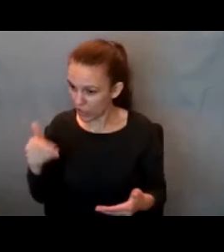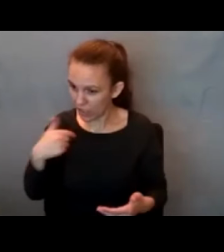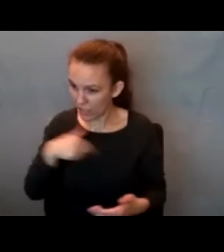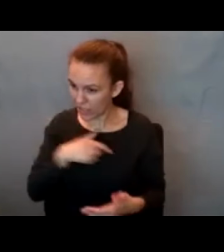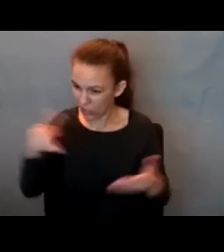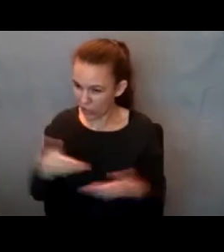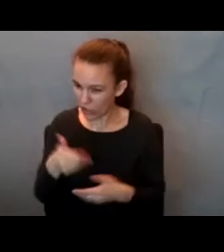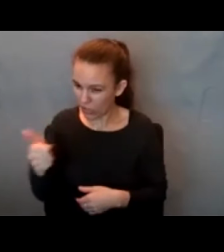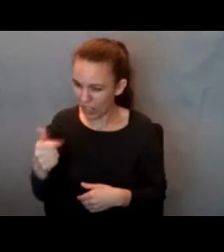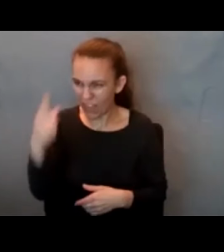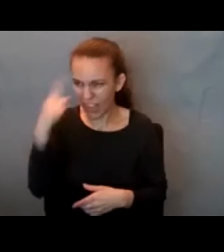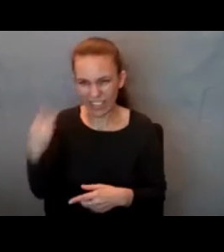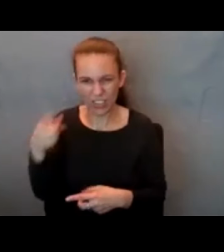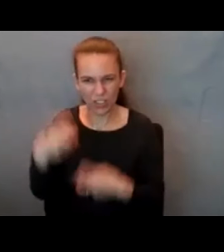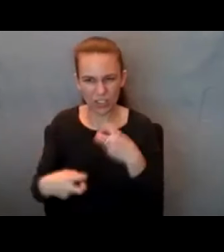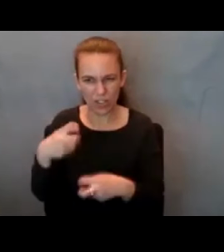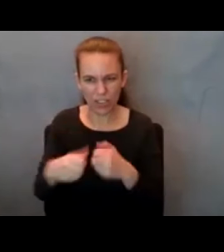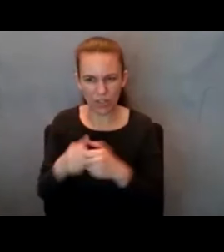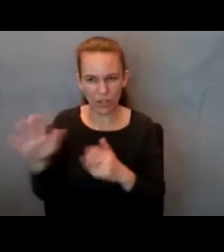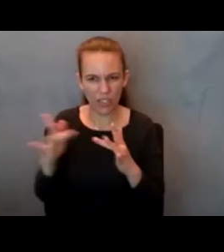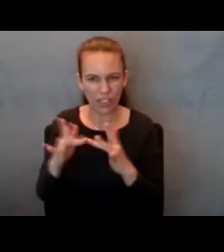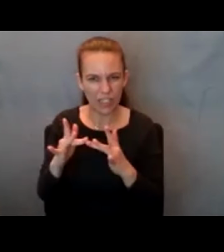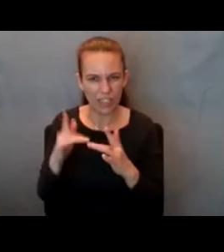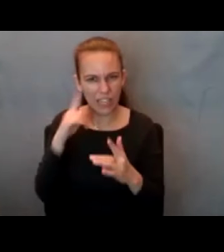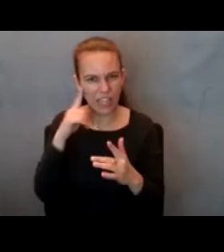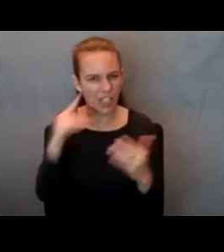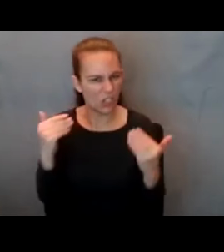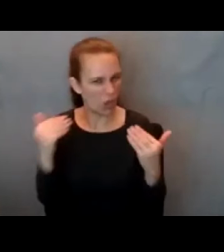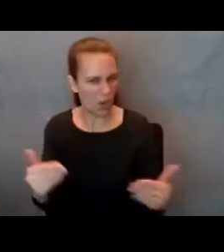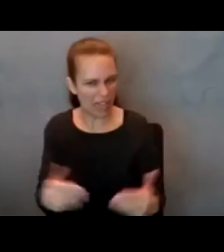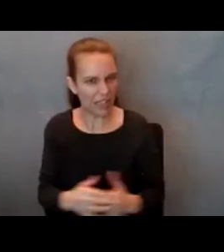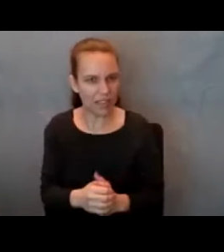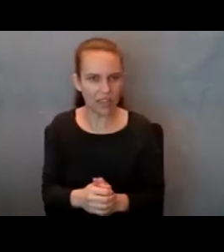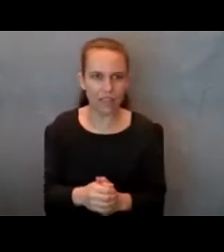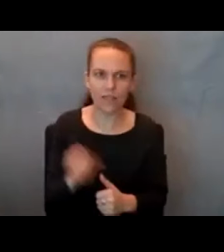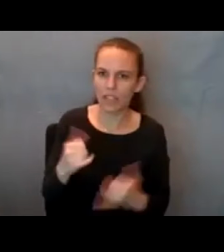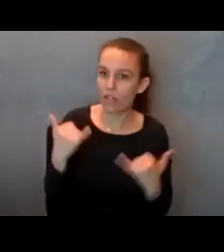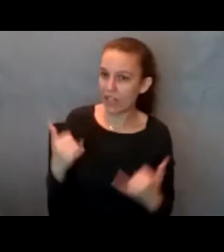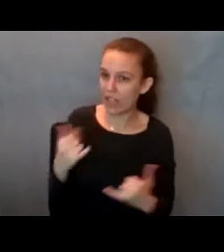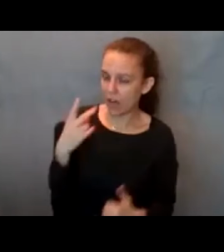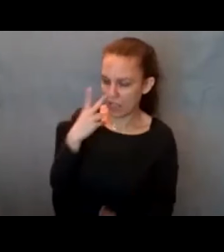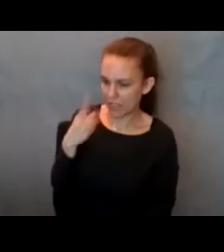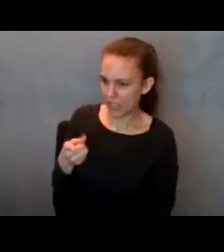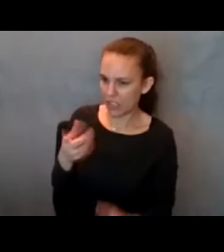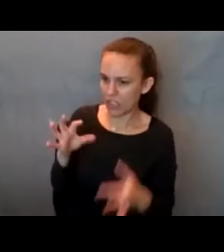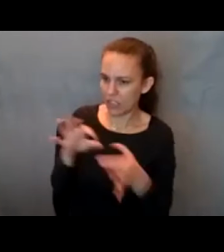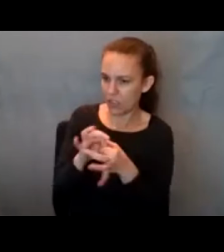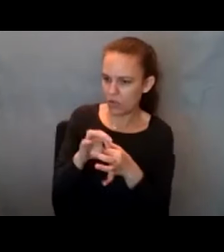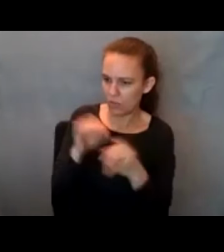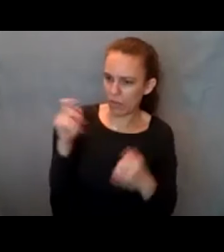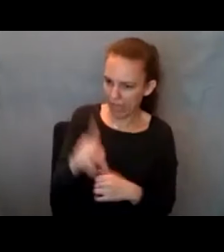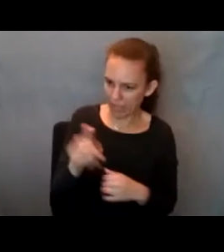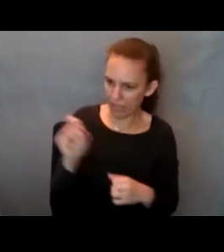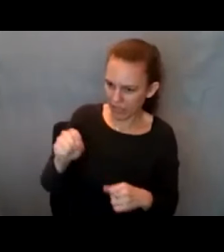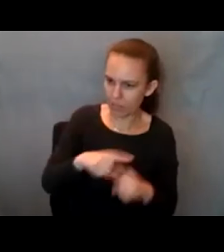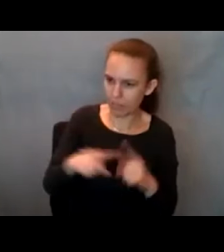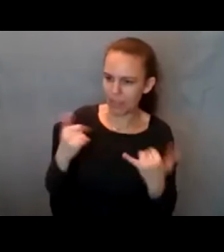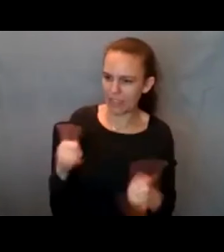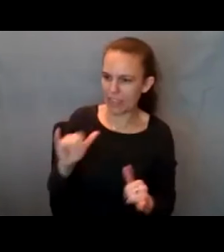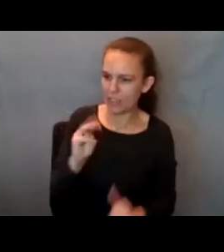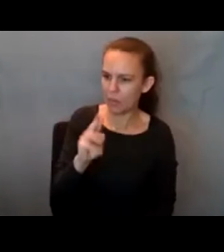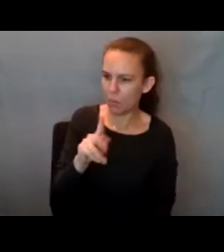connection. So maybe we should go ahead. Yeah, at the moment she's muted, but I do see that she has jumped back on the network, which is great.